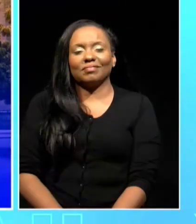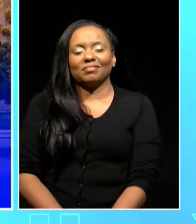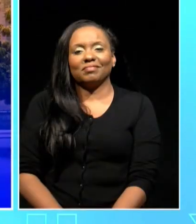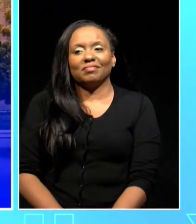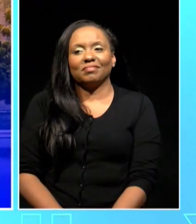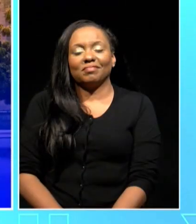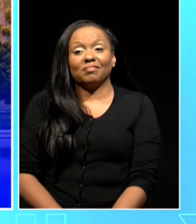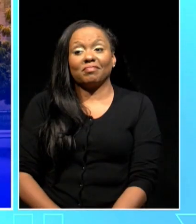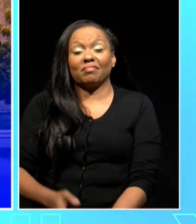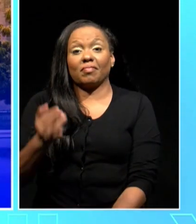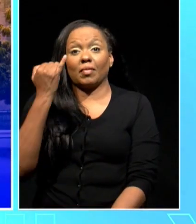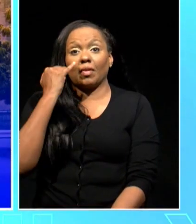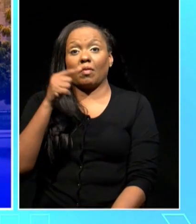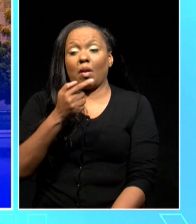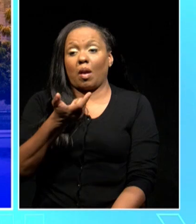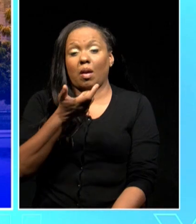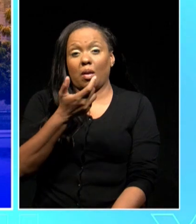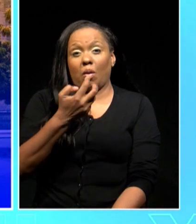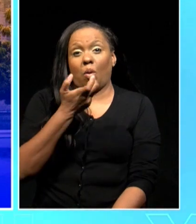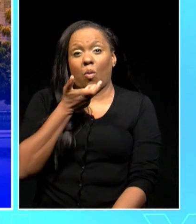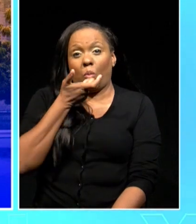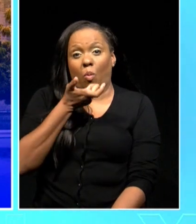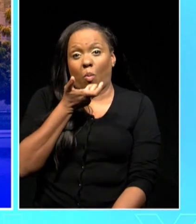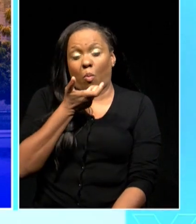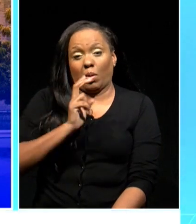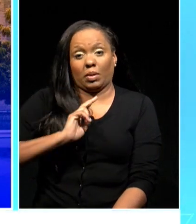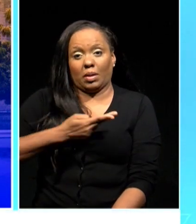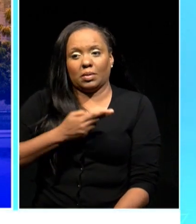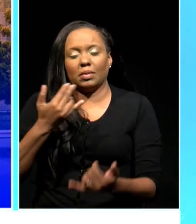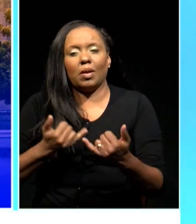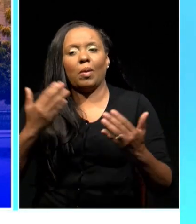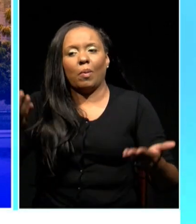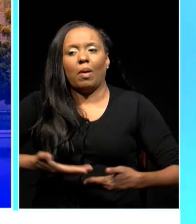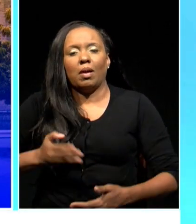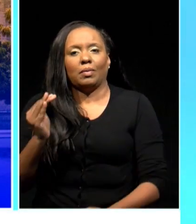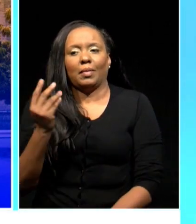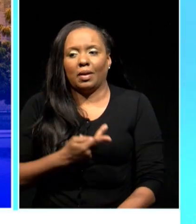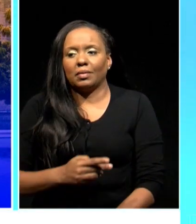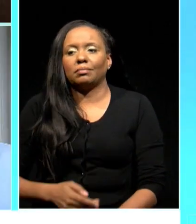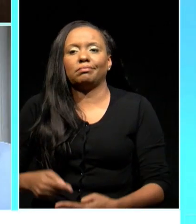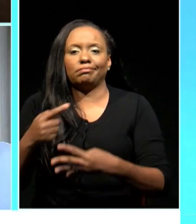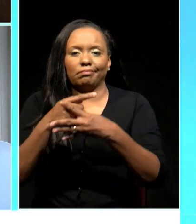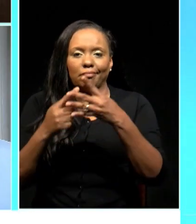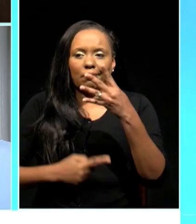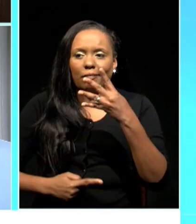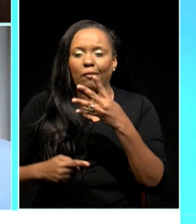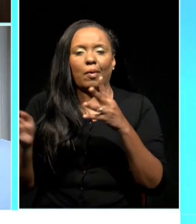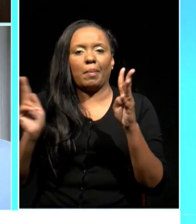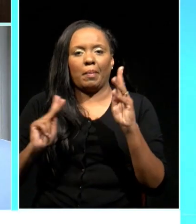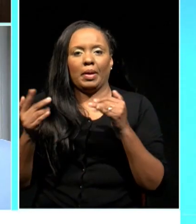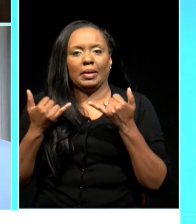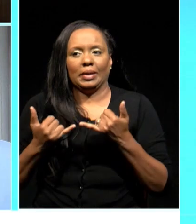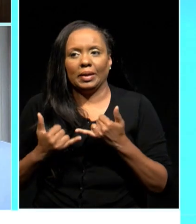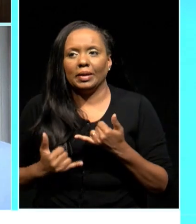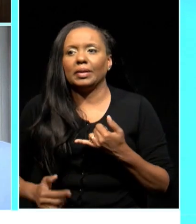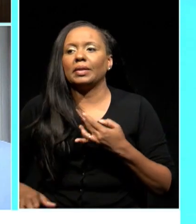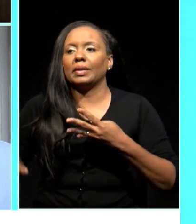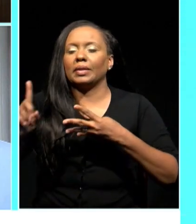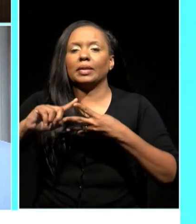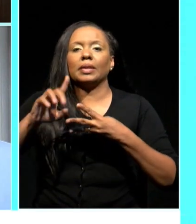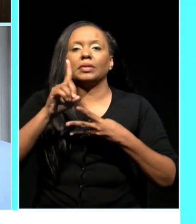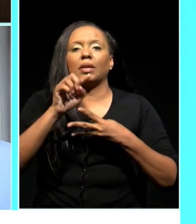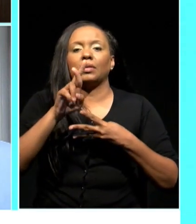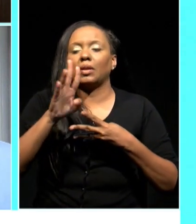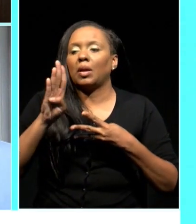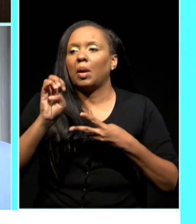And if you're watching X-Trail, welcome back to the program. Our guest today, Dr. George Bell, political analyst, Professor Cynthia Barra-Giles, a professor